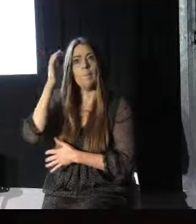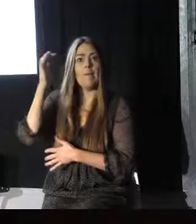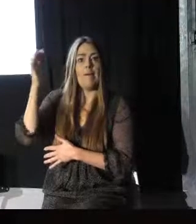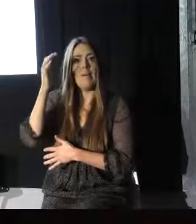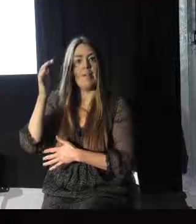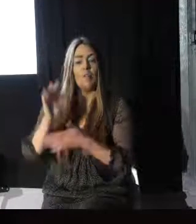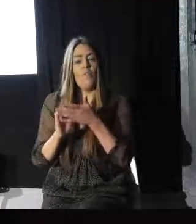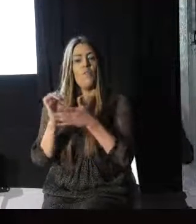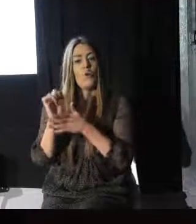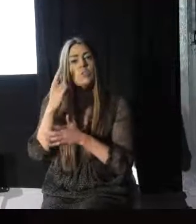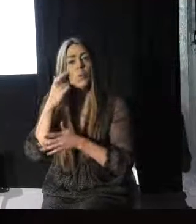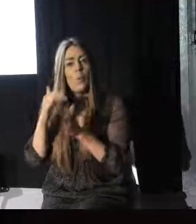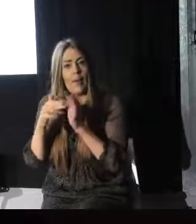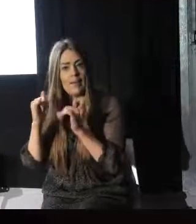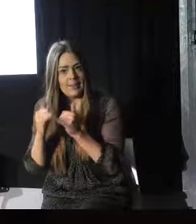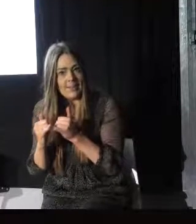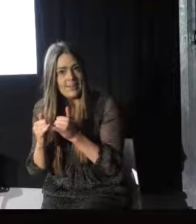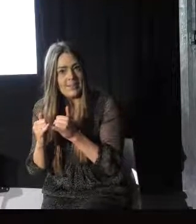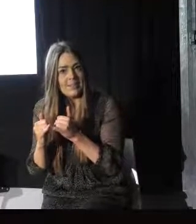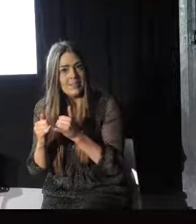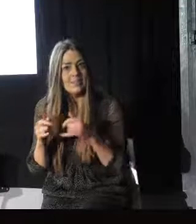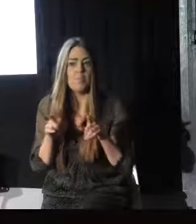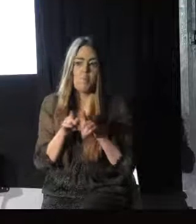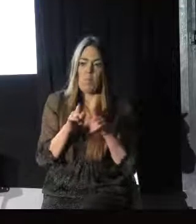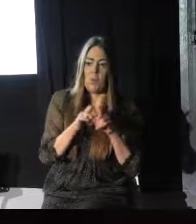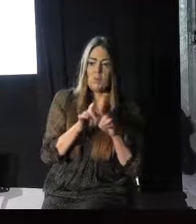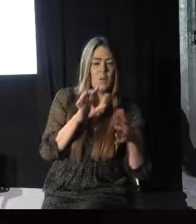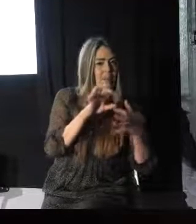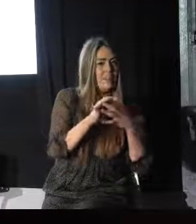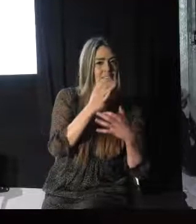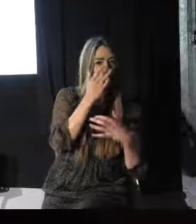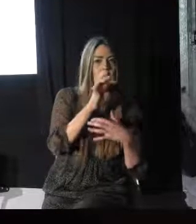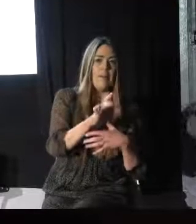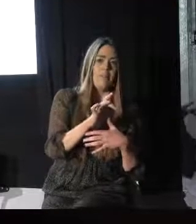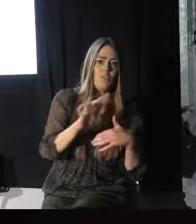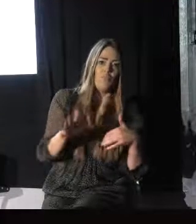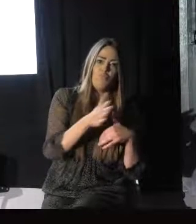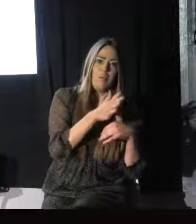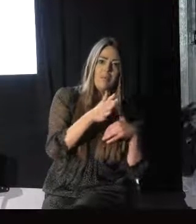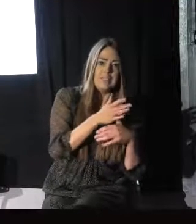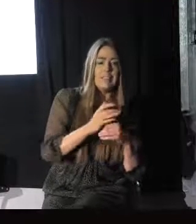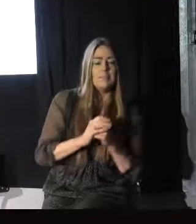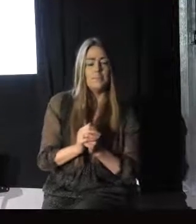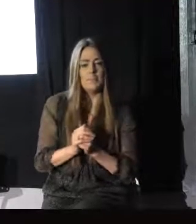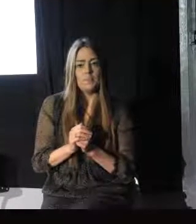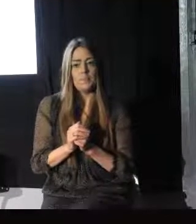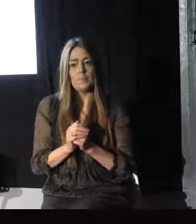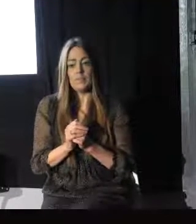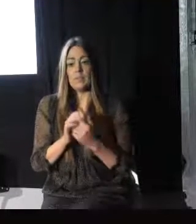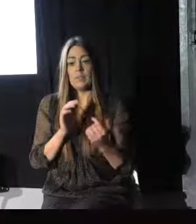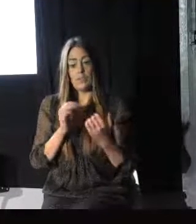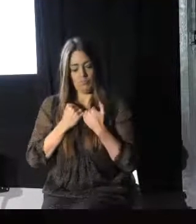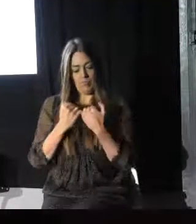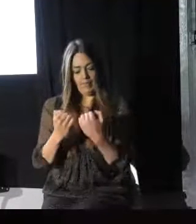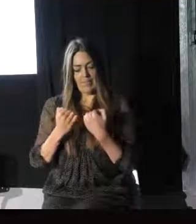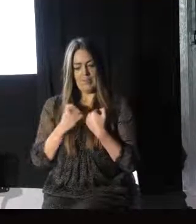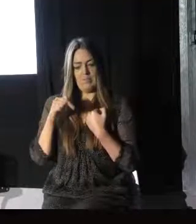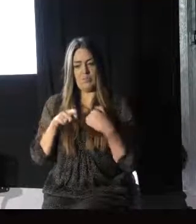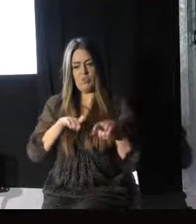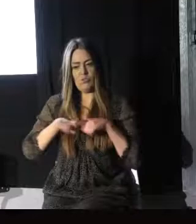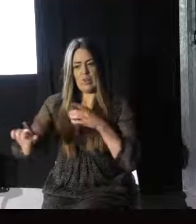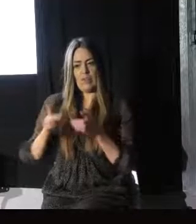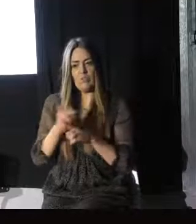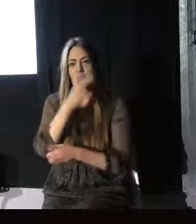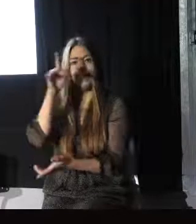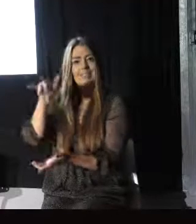were about the myth of the primitive or the inaction of alterity. So reflexivity serves to recenter